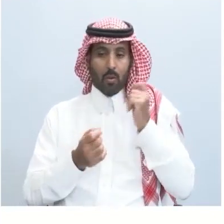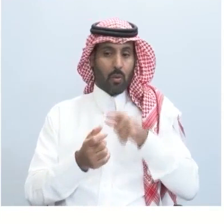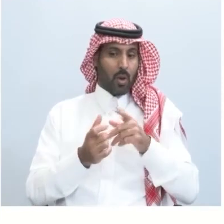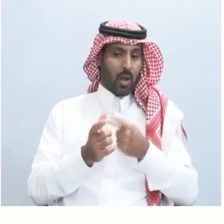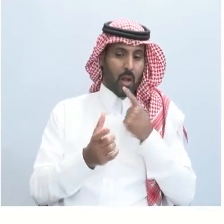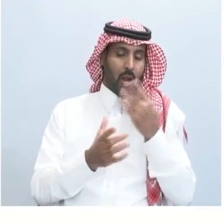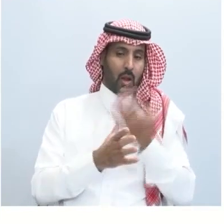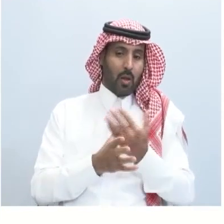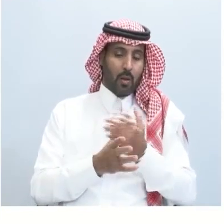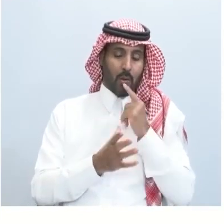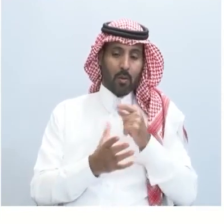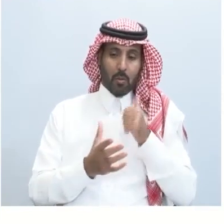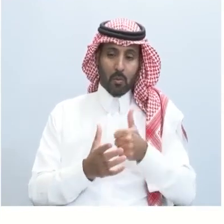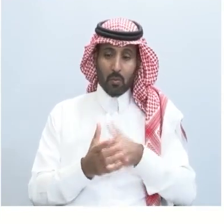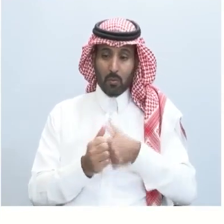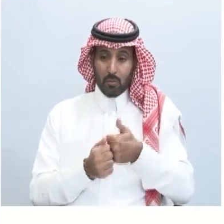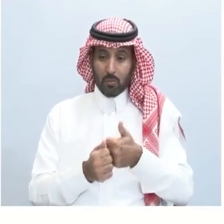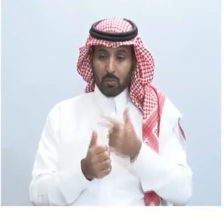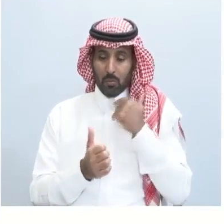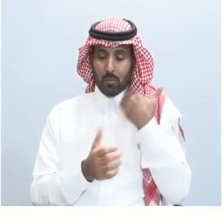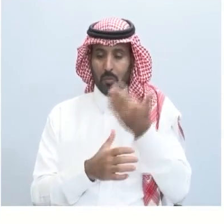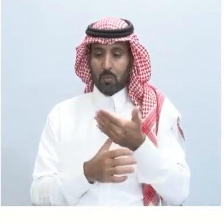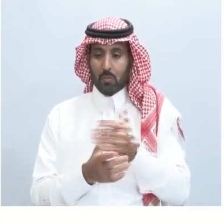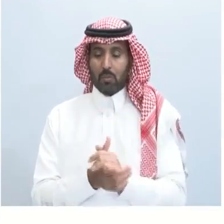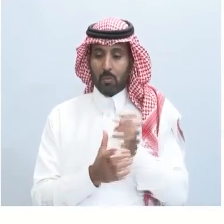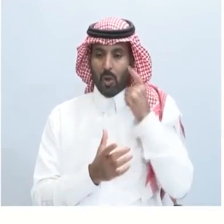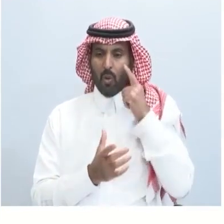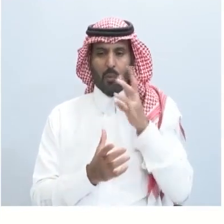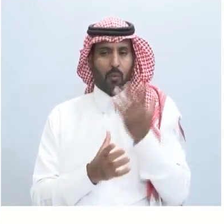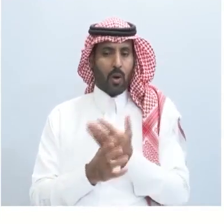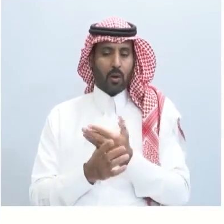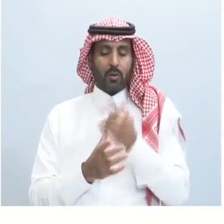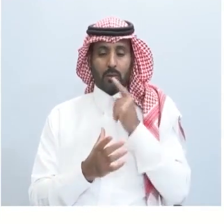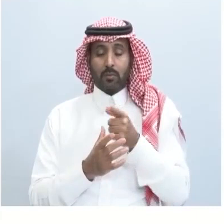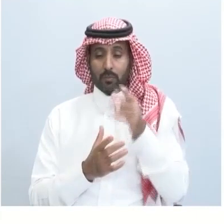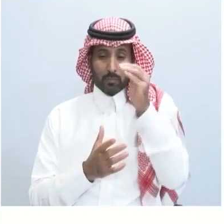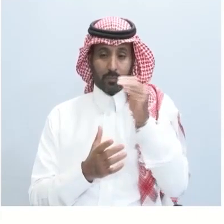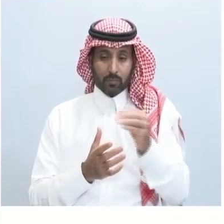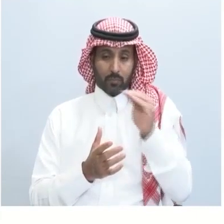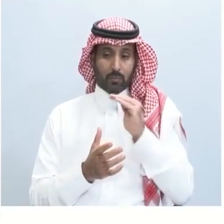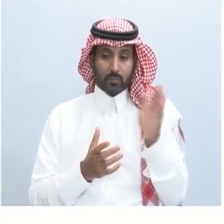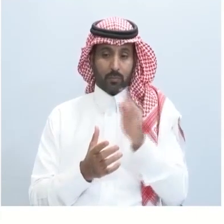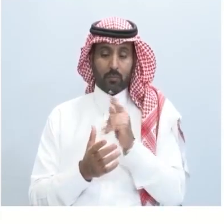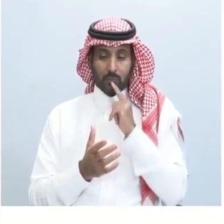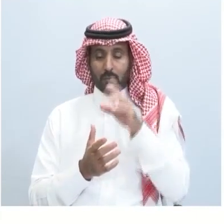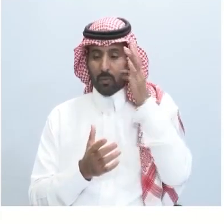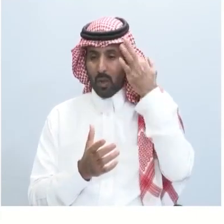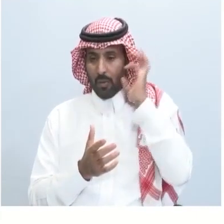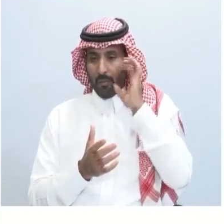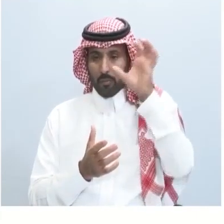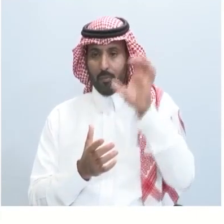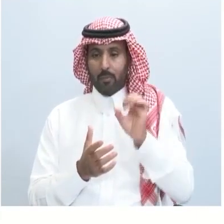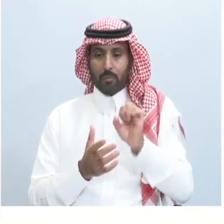objective, and why is it or why it is popular? Of course, we've answered all of these, and you can put your